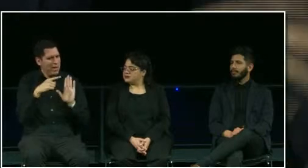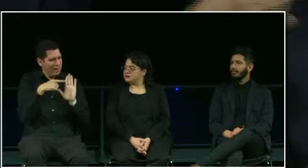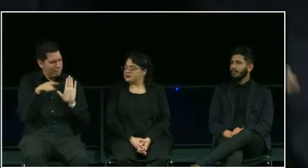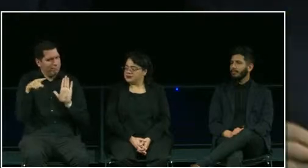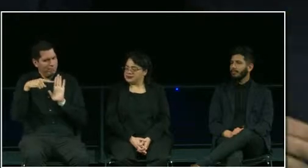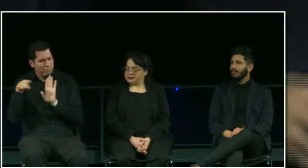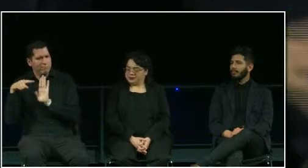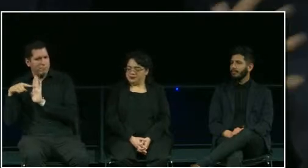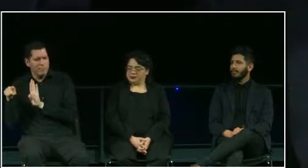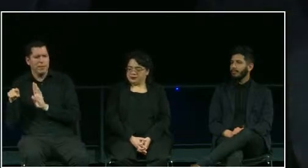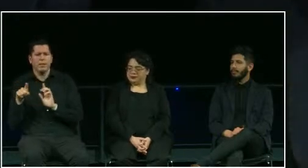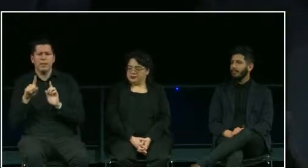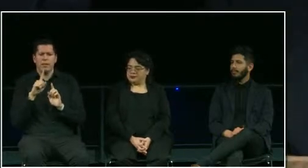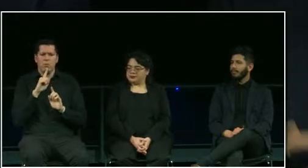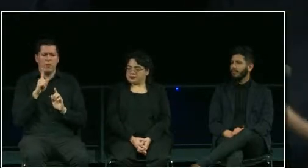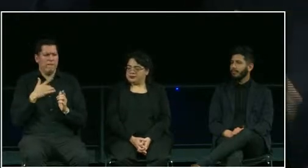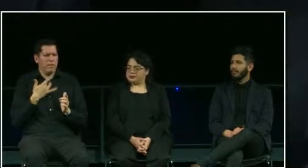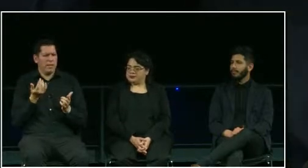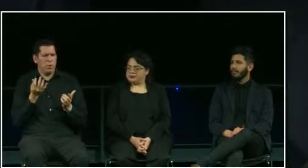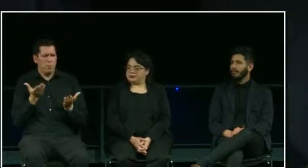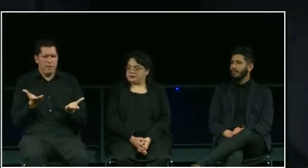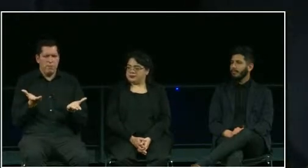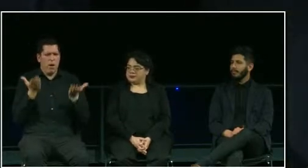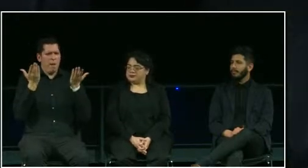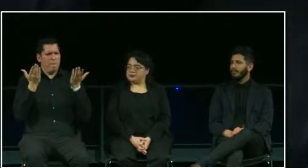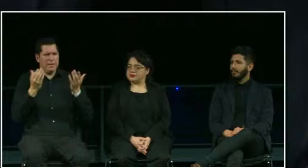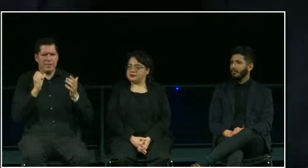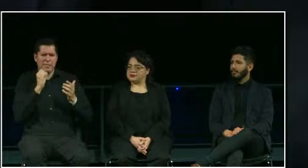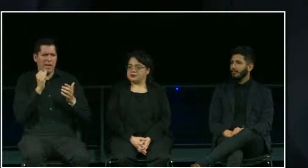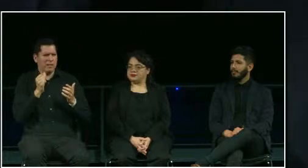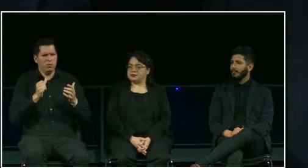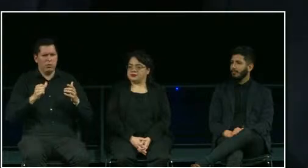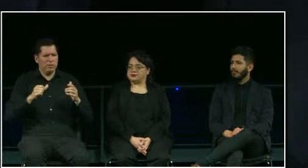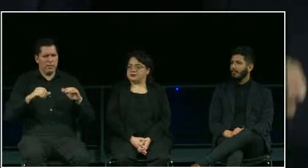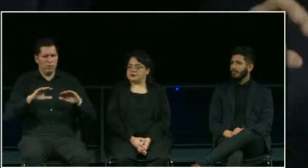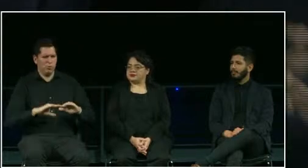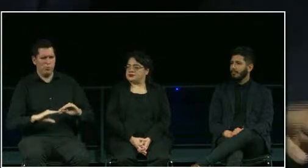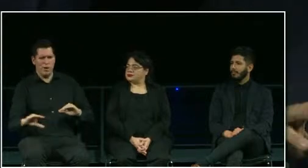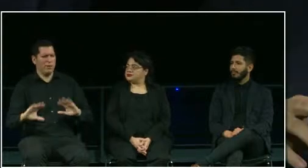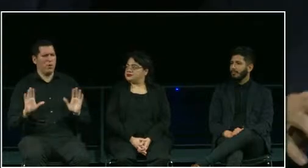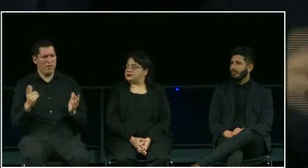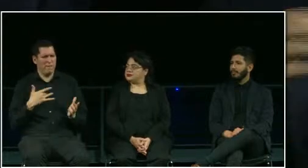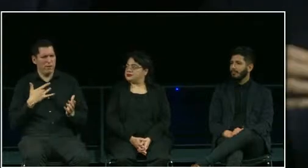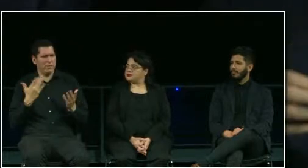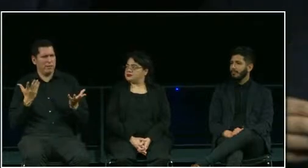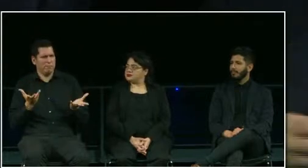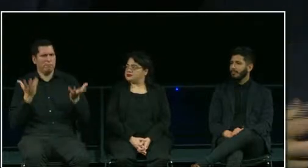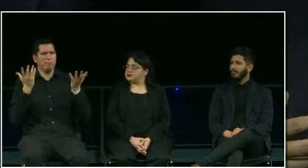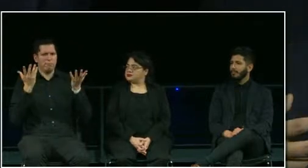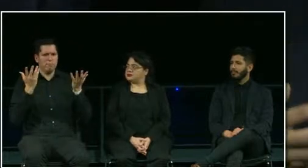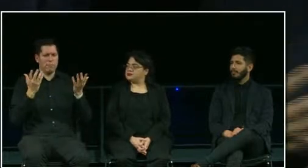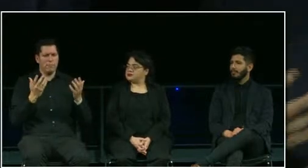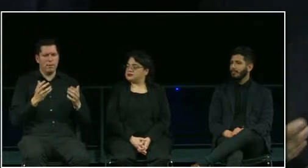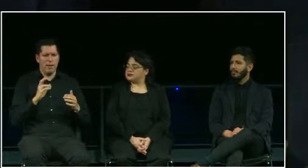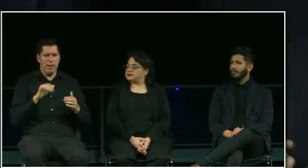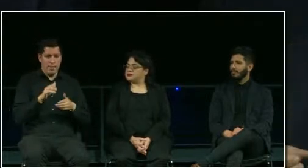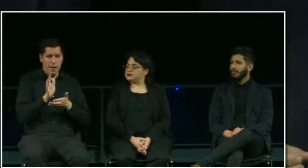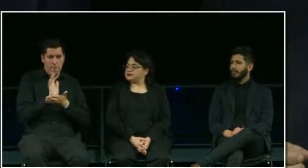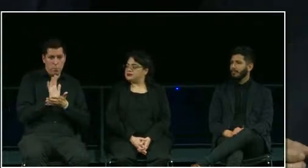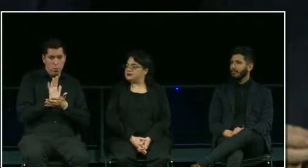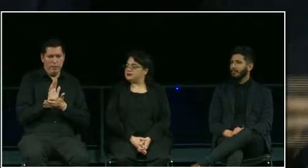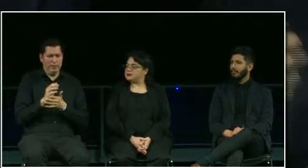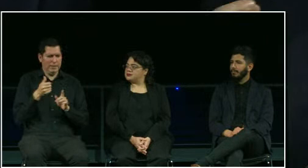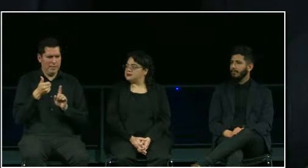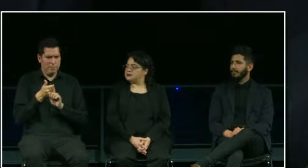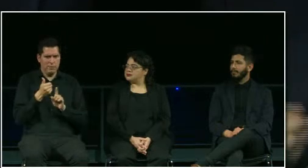feels fantastical, feels turned up. It doesn't feel grounded. And that's his point of view. And then in moments which are Puss